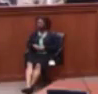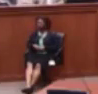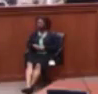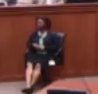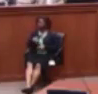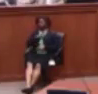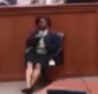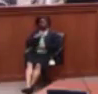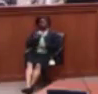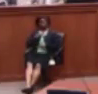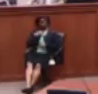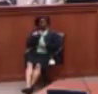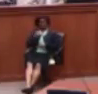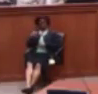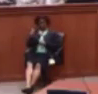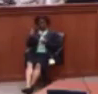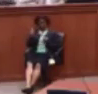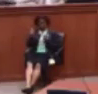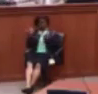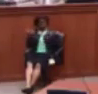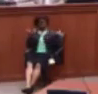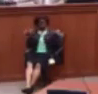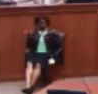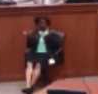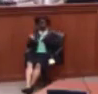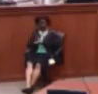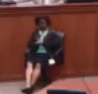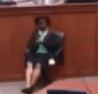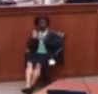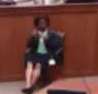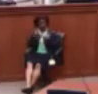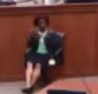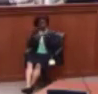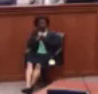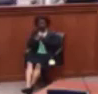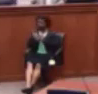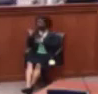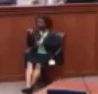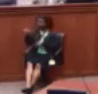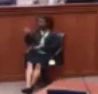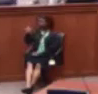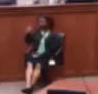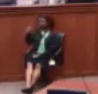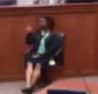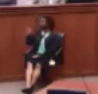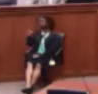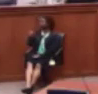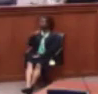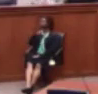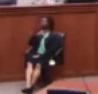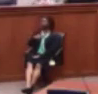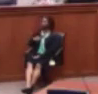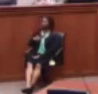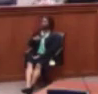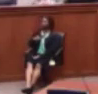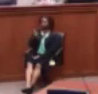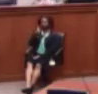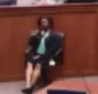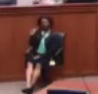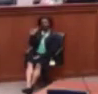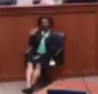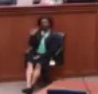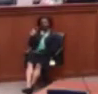Board members, do you have any questions? Yes, Dr. Jones. Did we note any